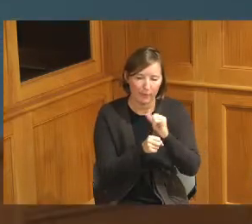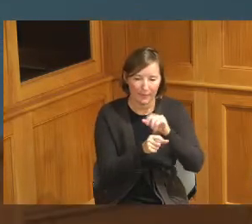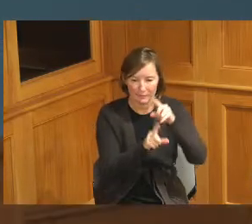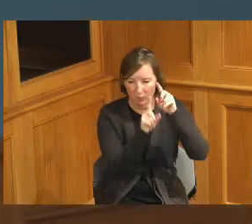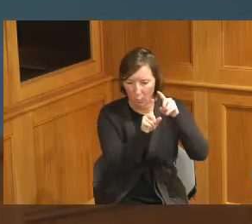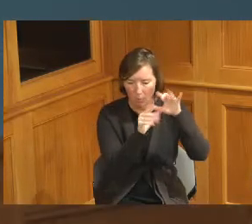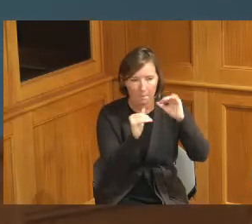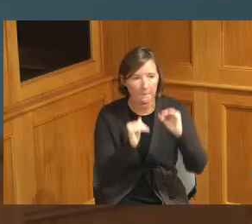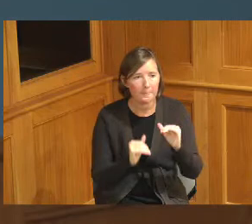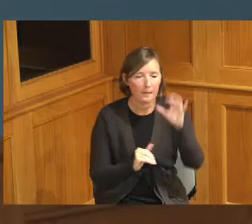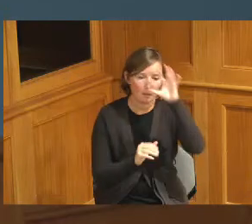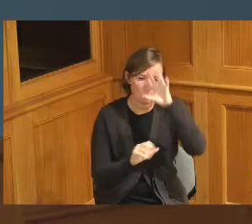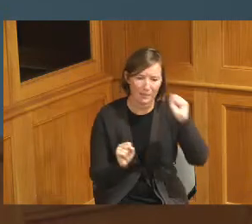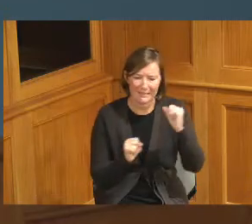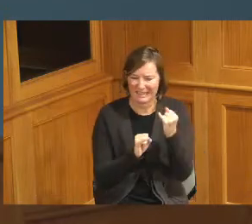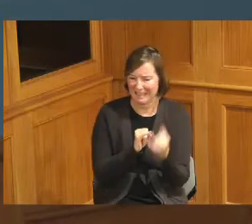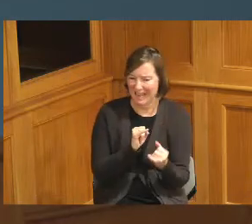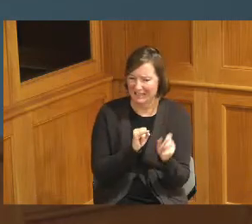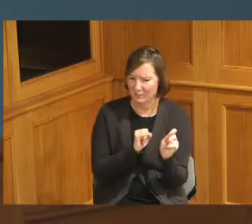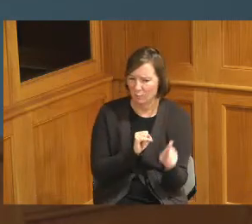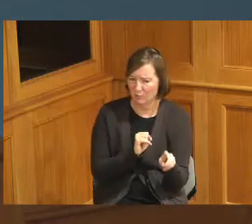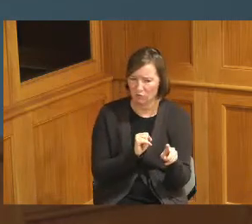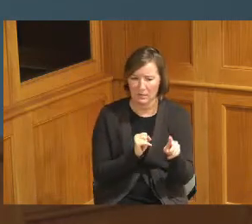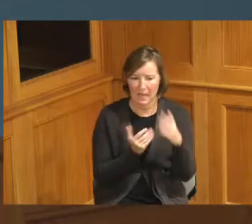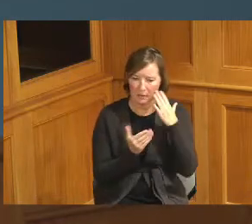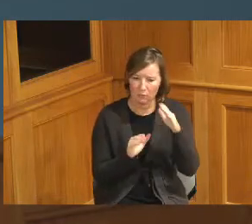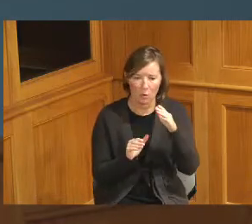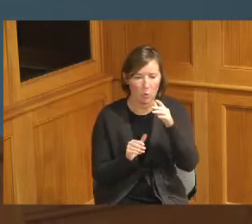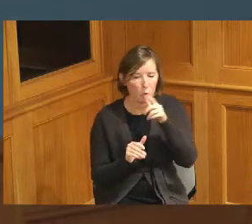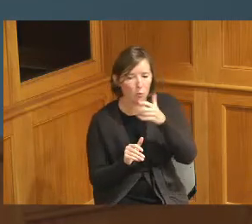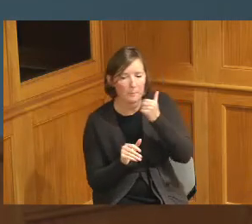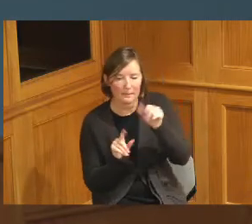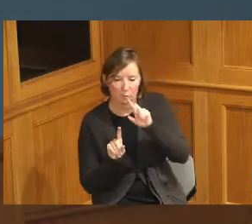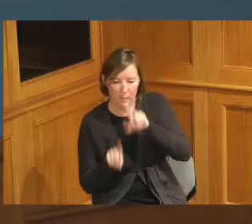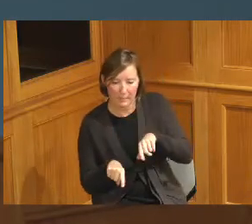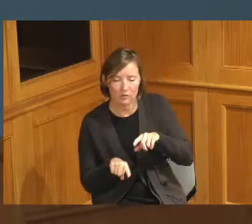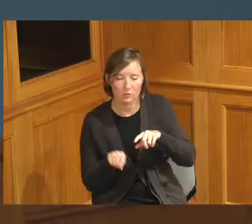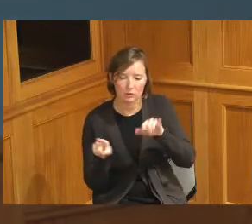last question, and I don't know if this is for you or Jeff.